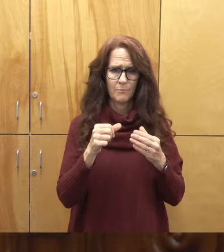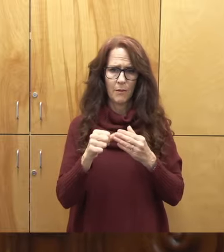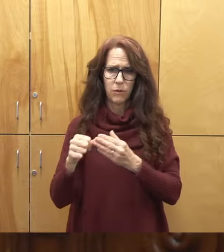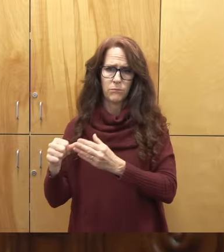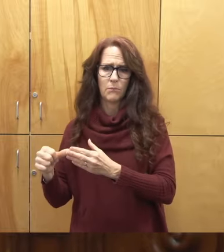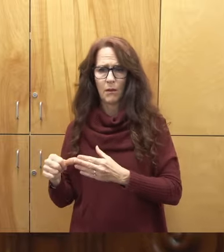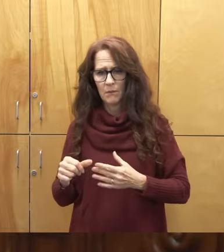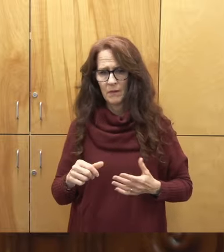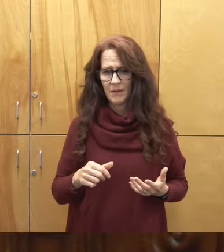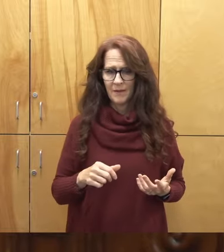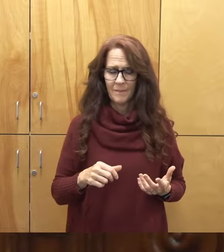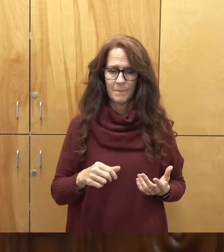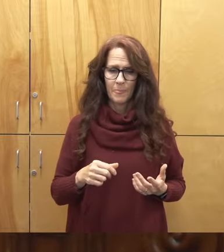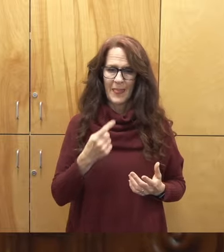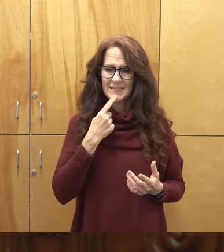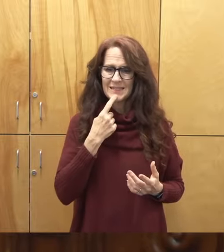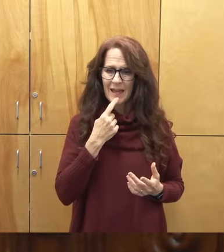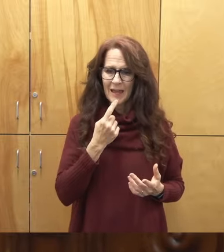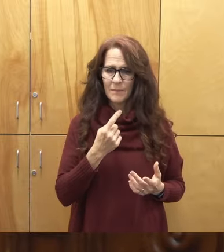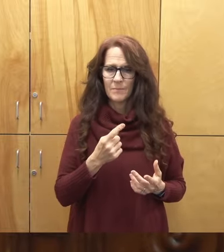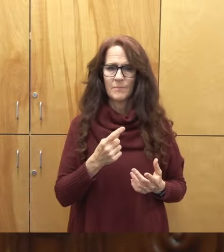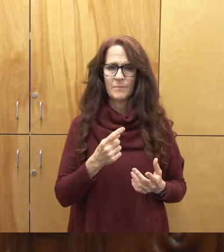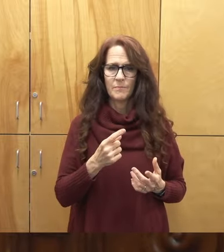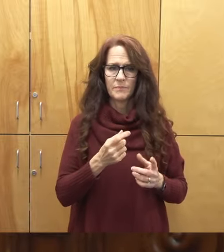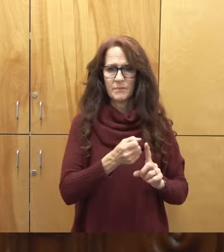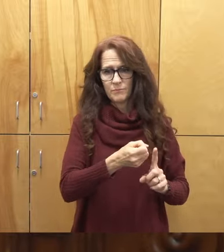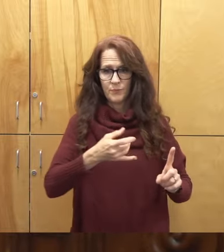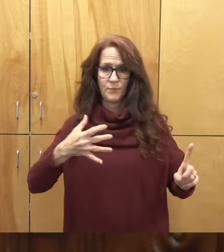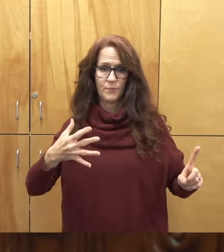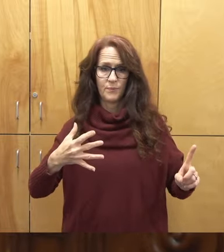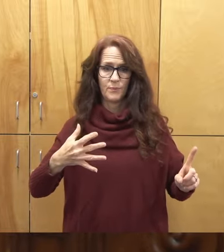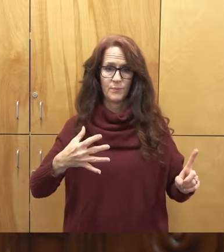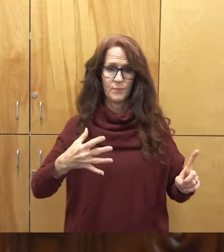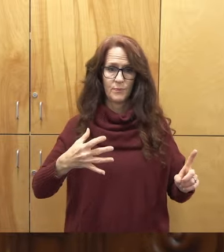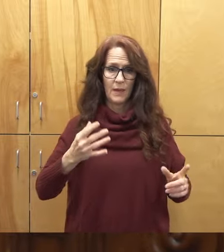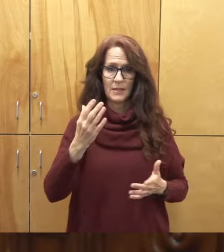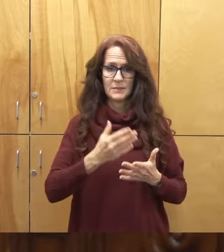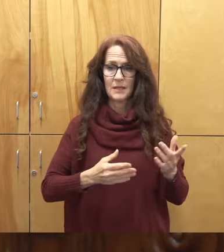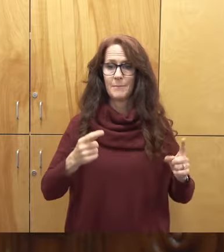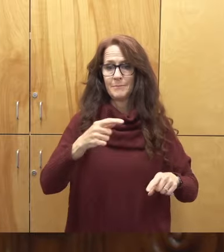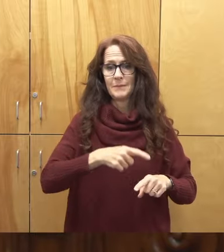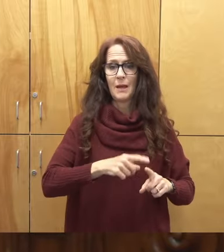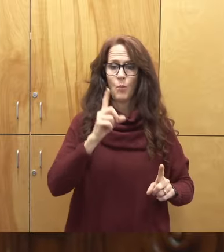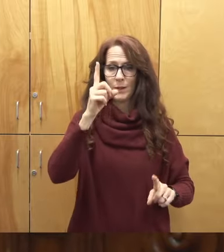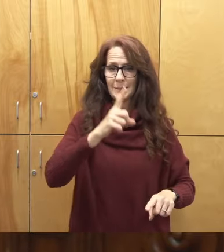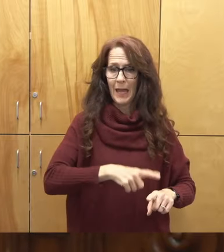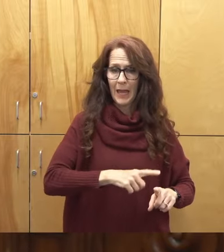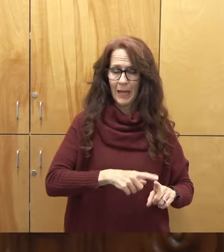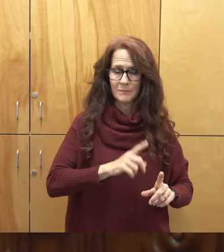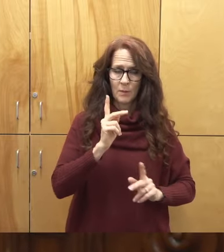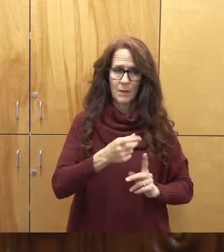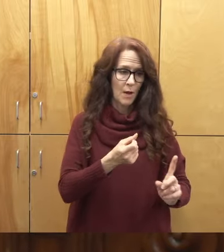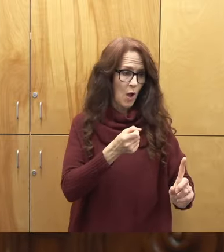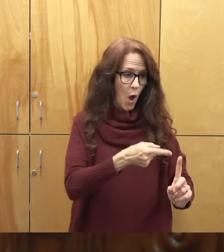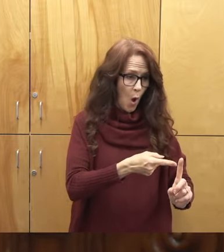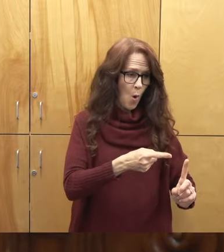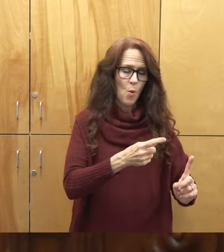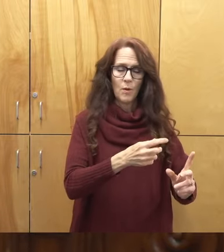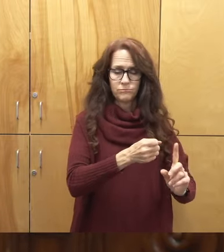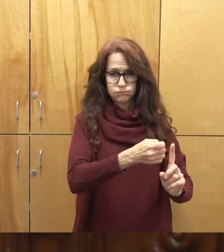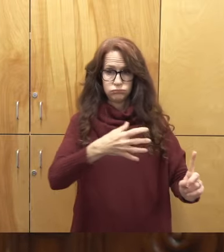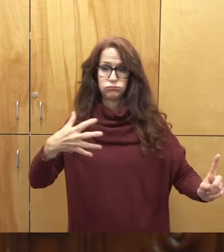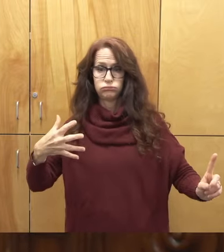kind of say them in the long version at some point, just so that people can follow along. I know